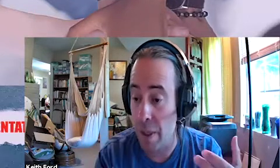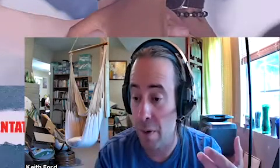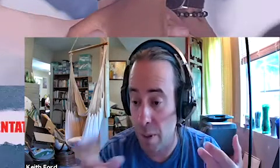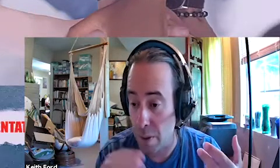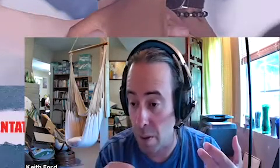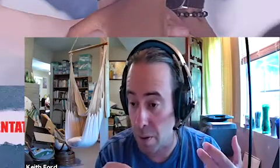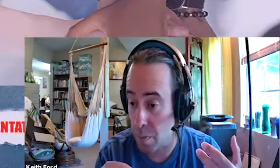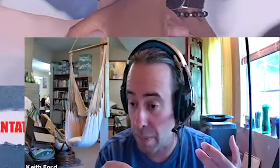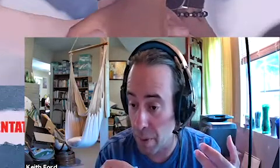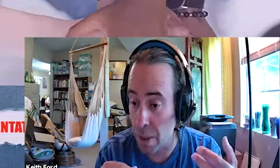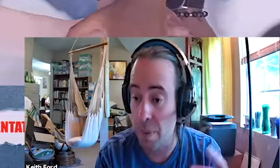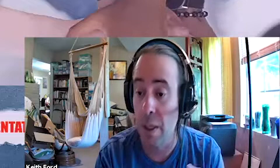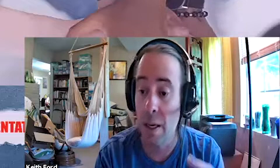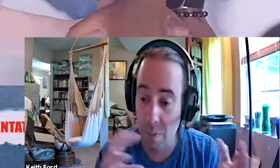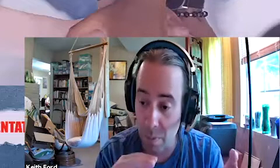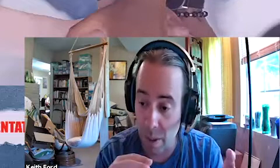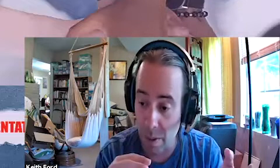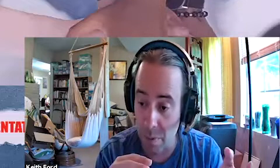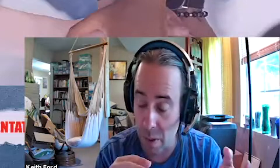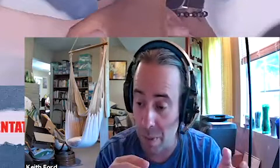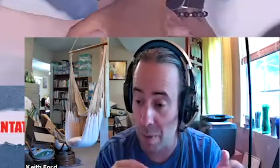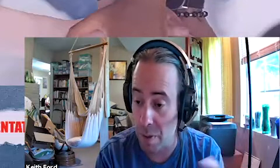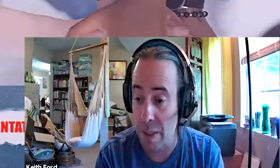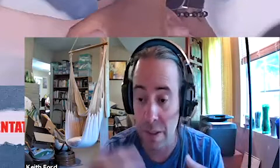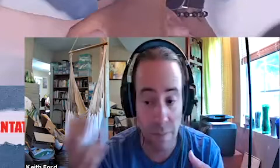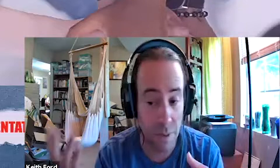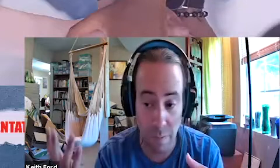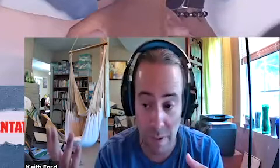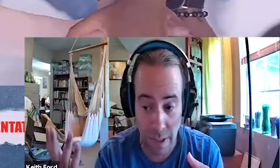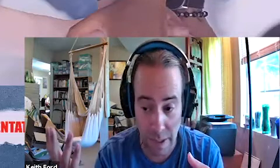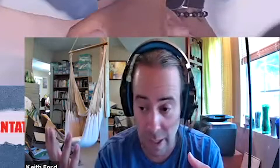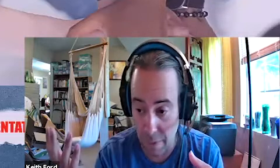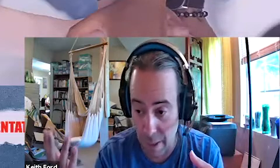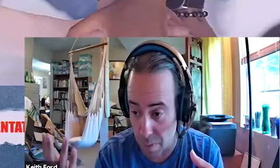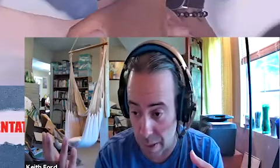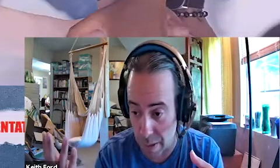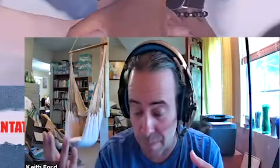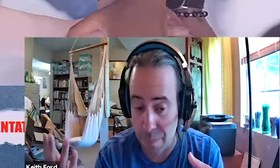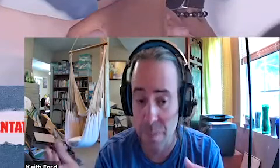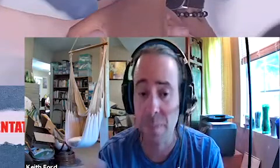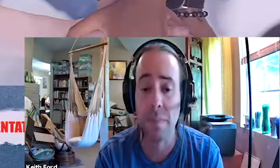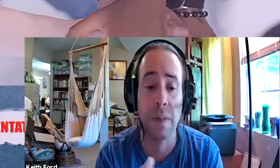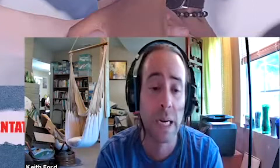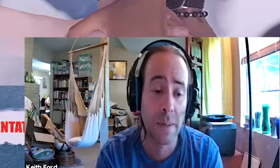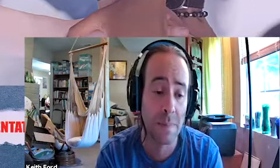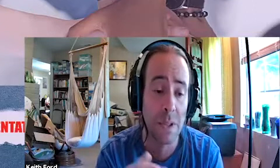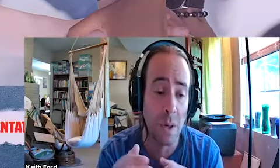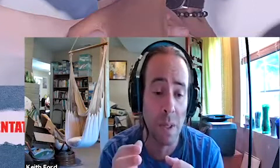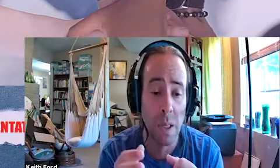the way that you make your voice heard is through membership and through general membership meetings and even through visiting executive council meetings.